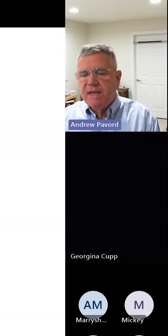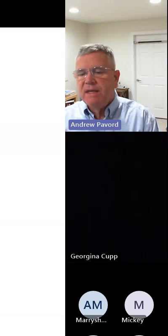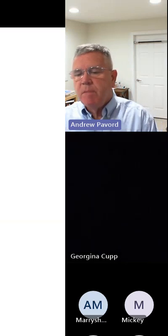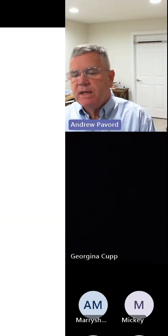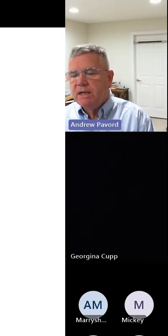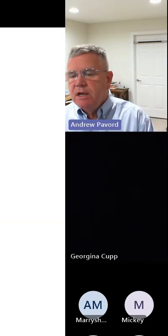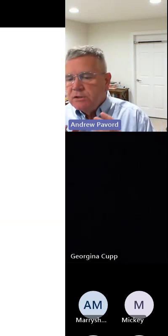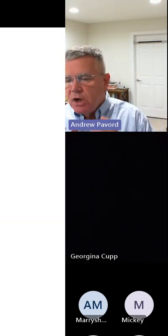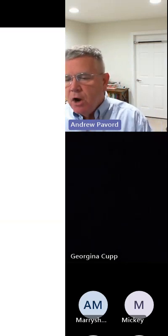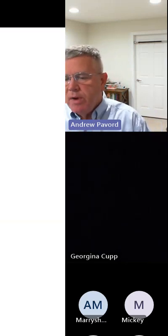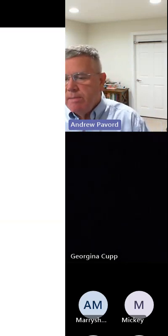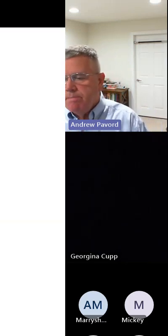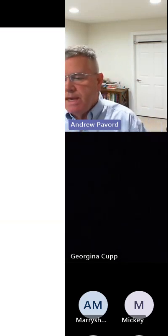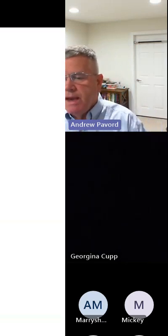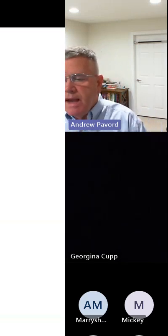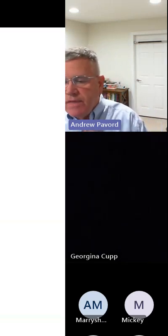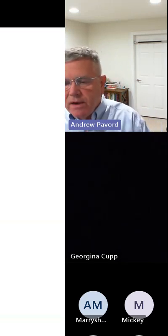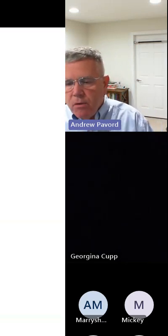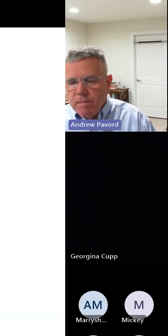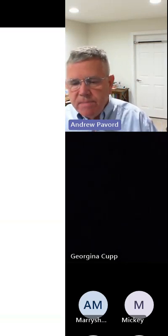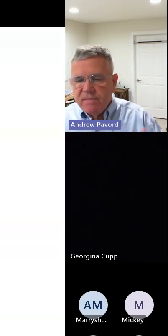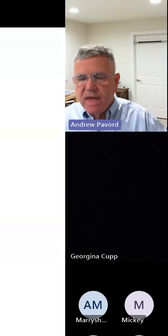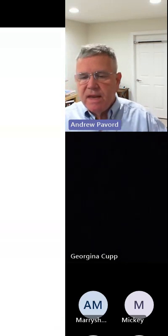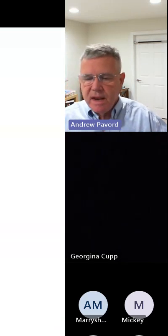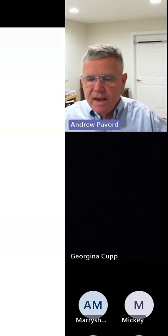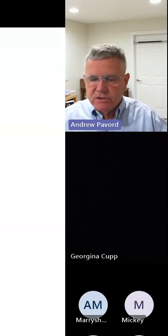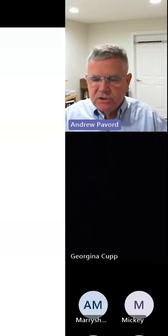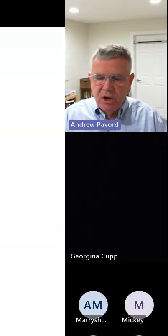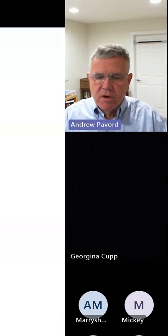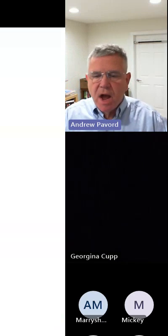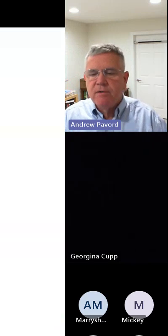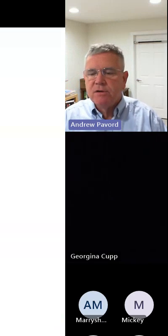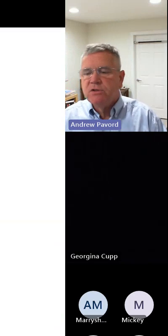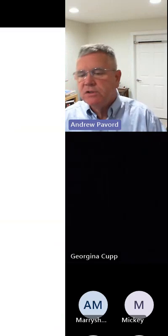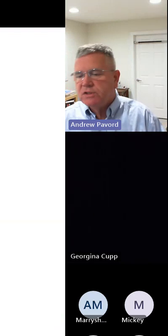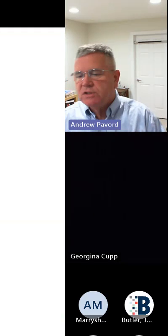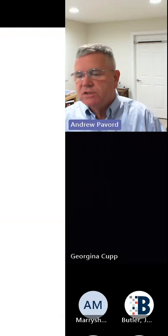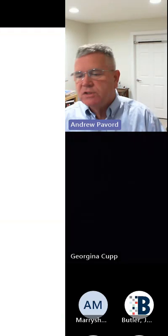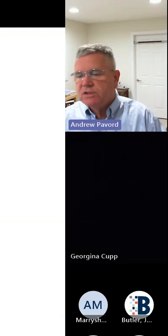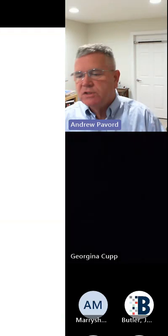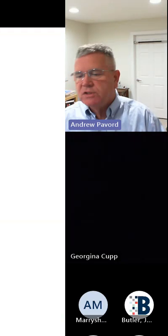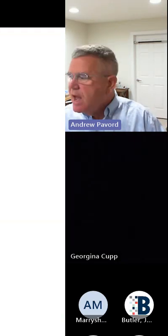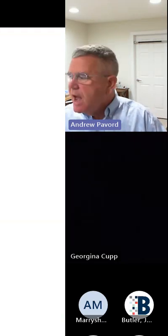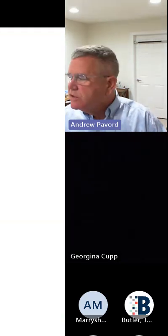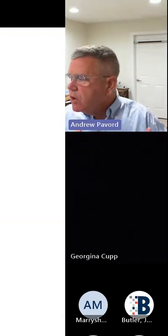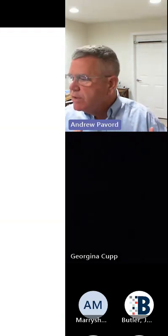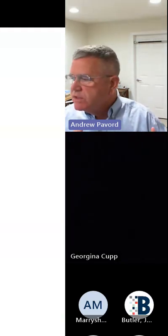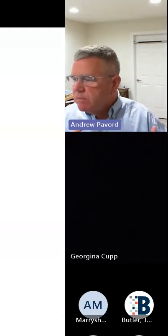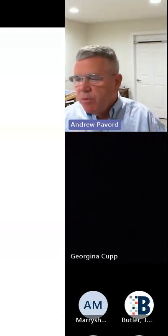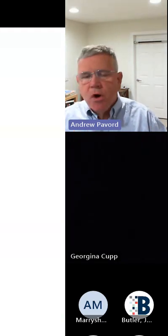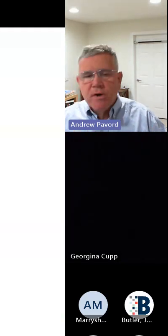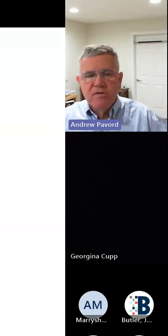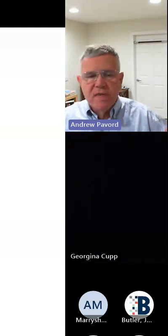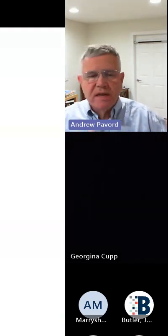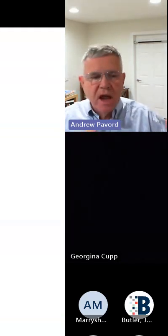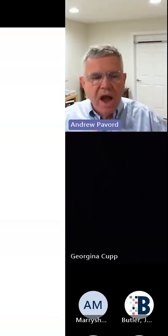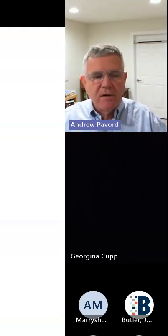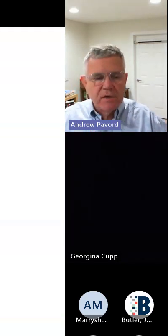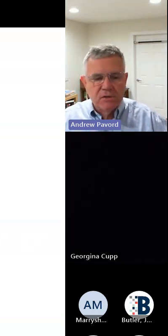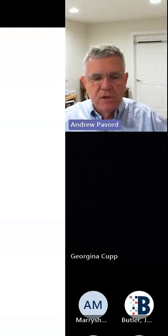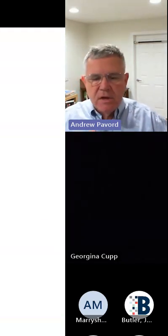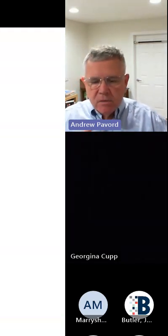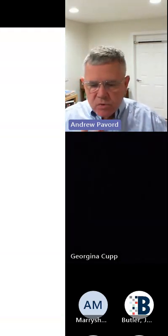for spending money, to OMB. Then OMB, Congress looks at these plans. And so it's important